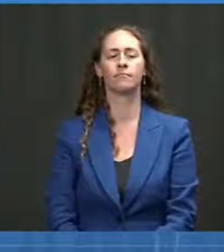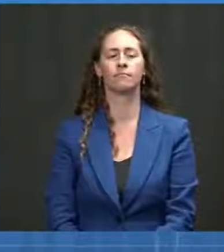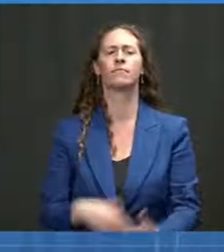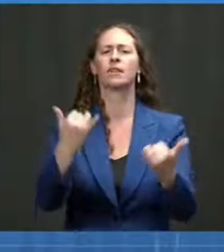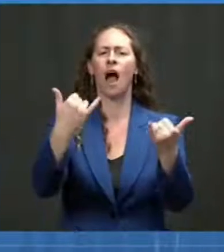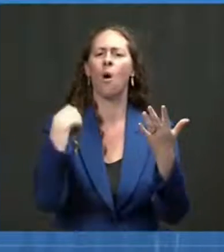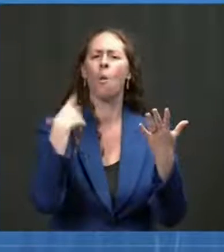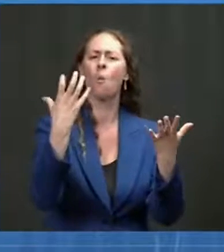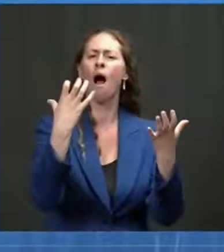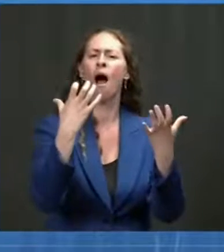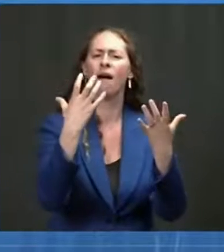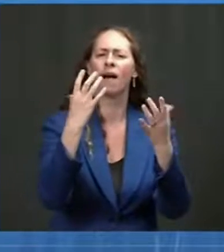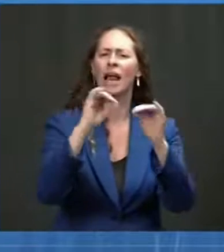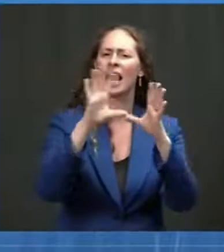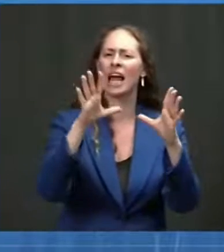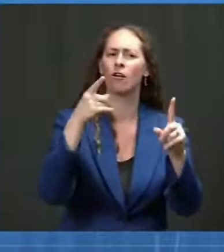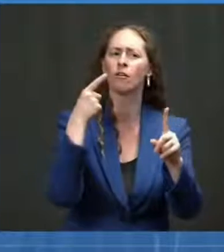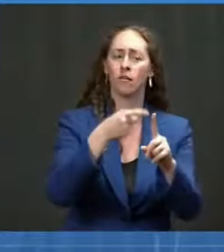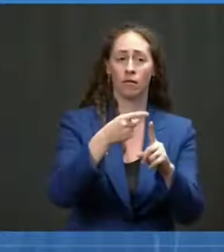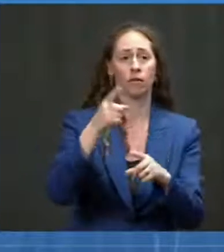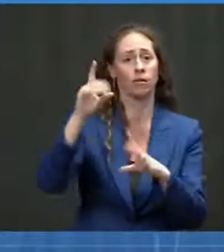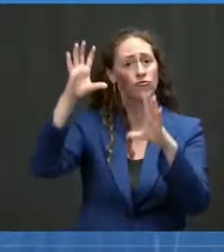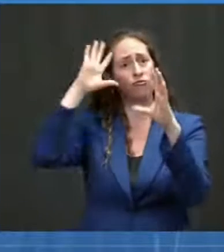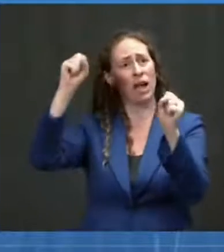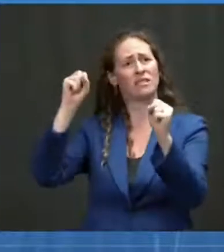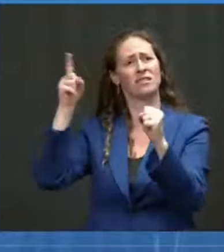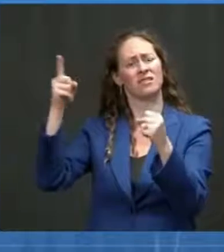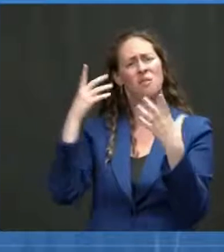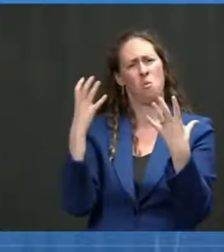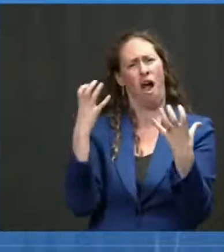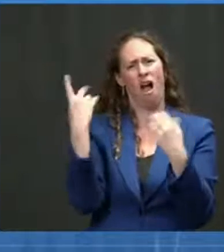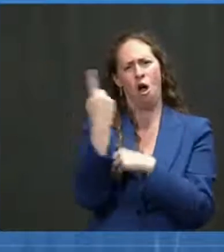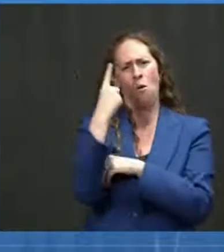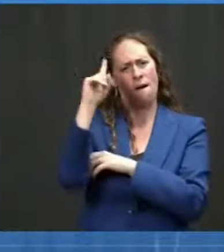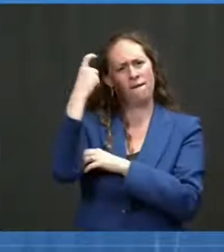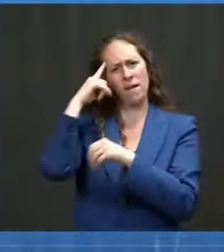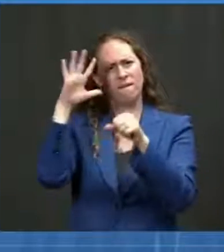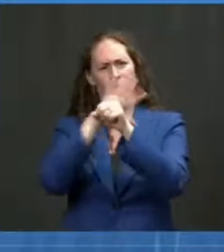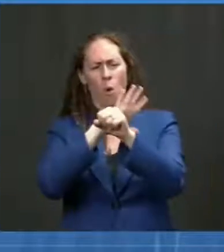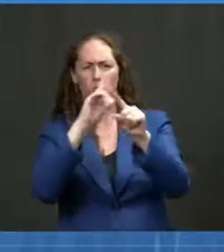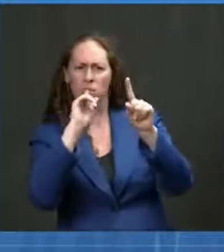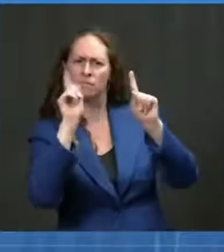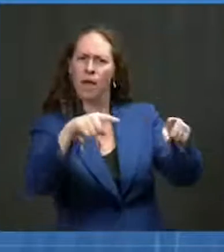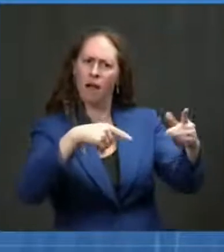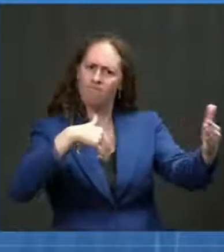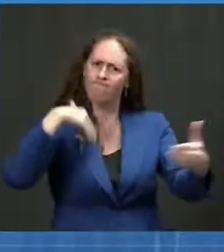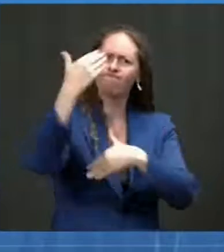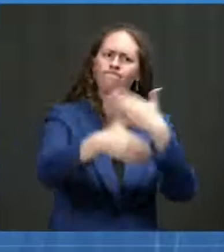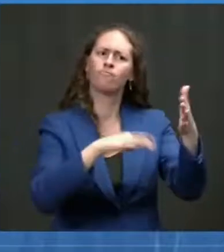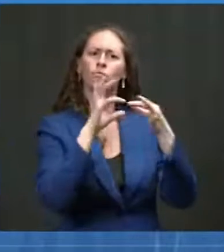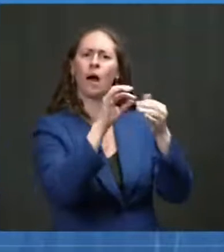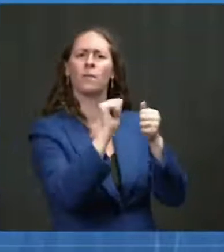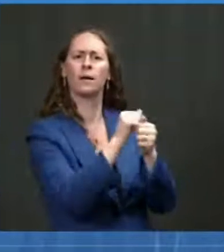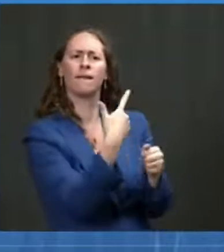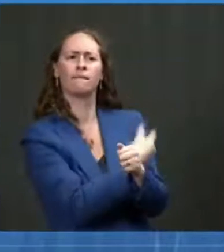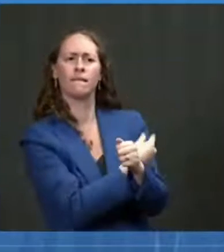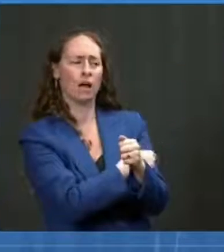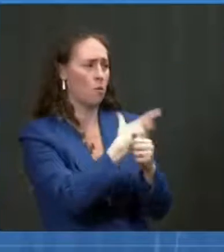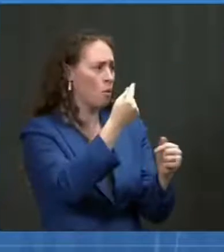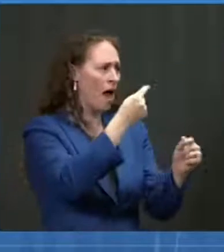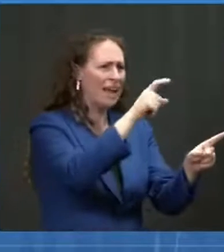President's whole of government vaccination effort is ready to get every American who needs one a booster